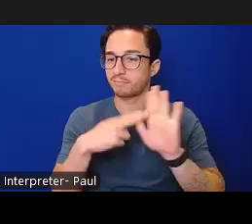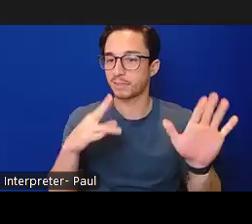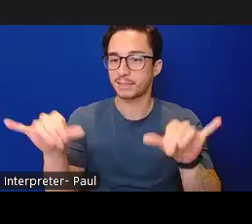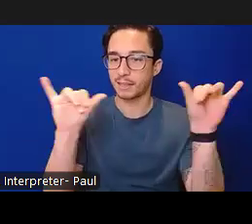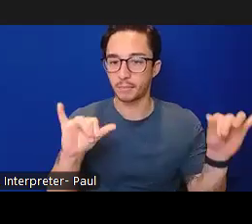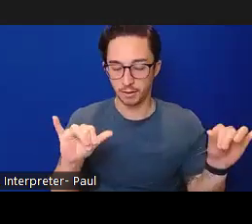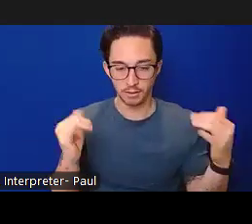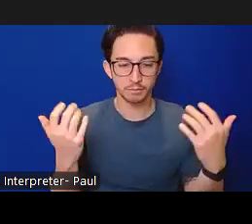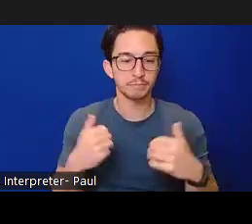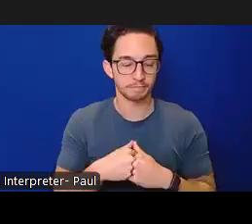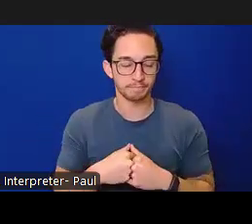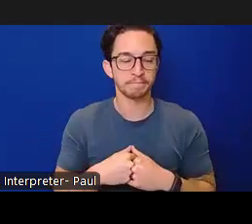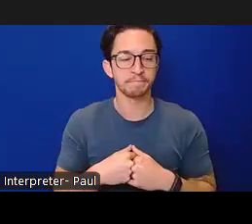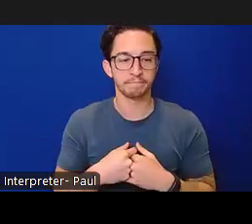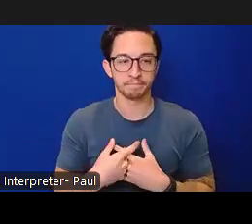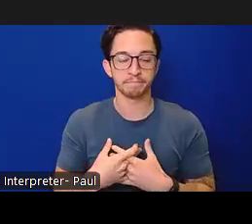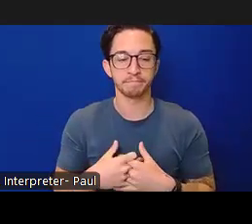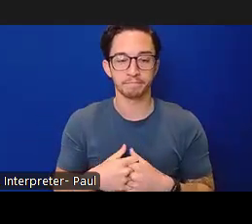Stigma.